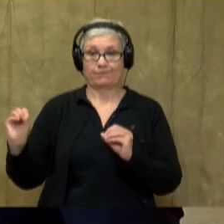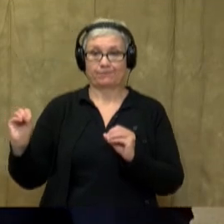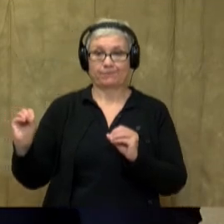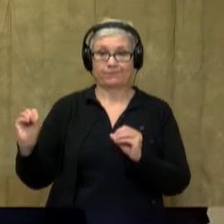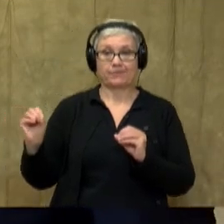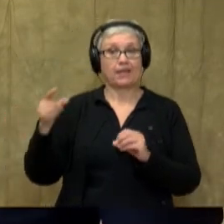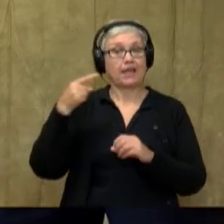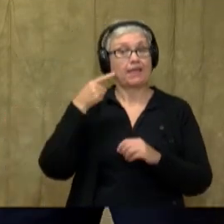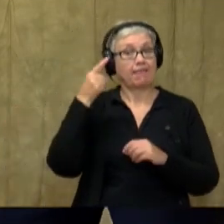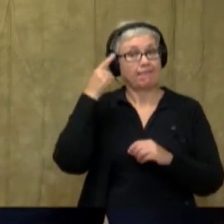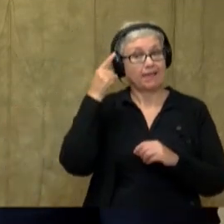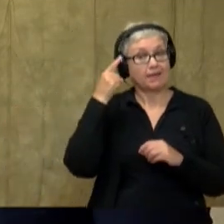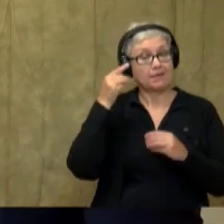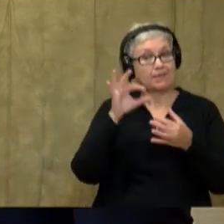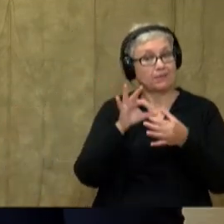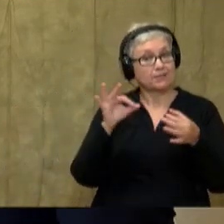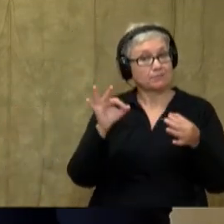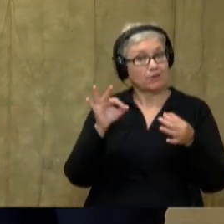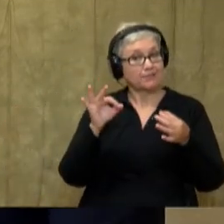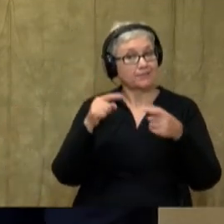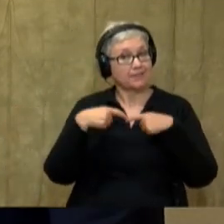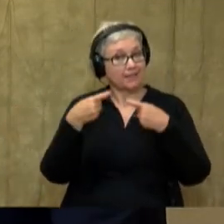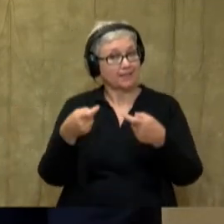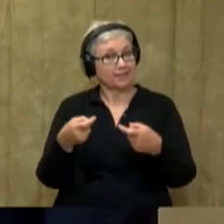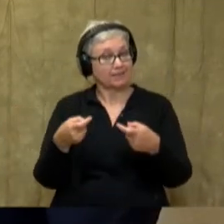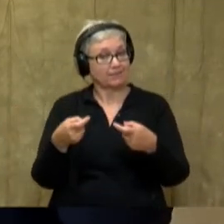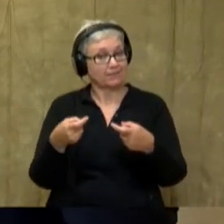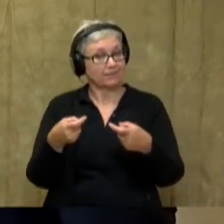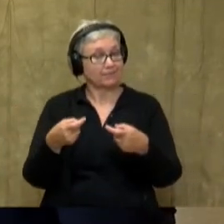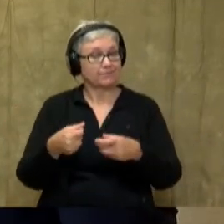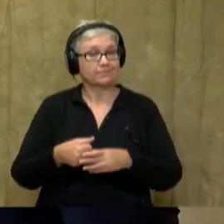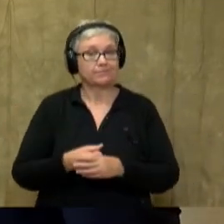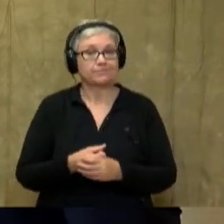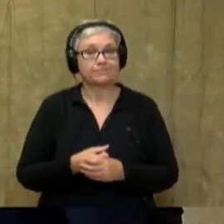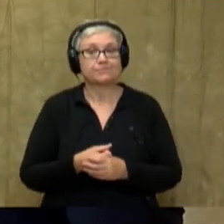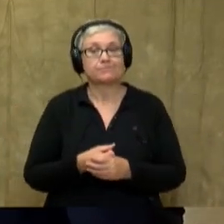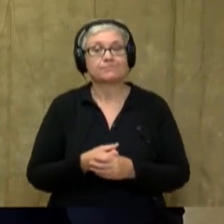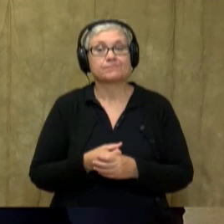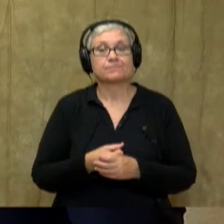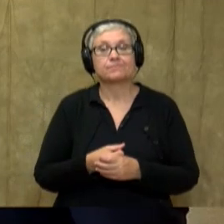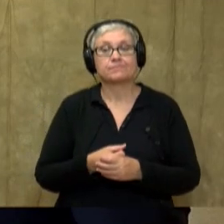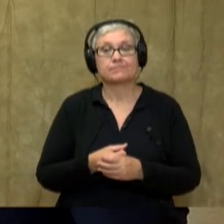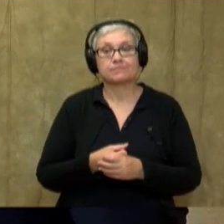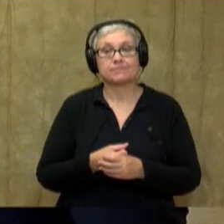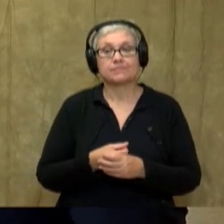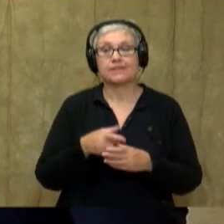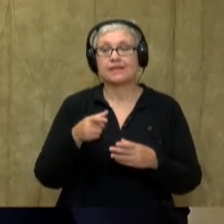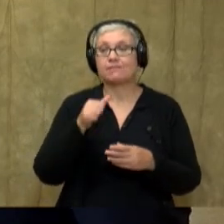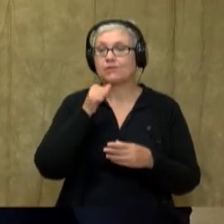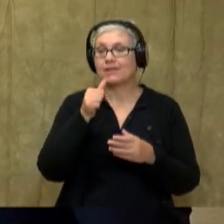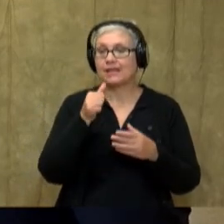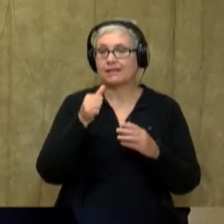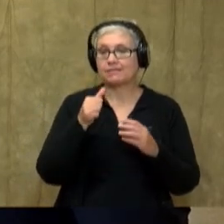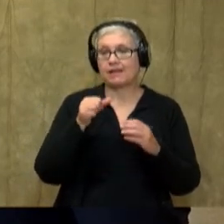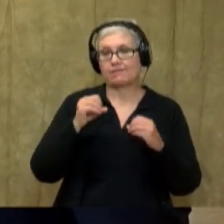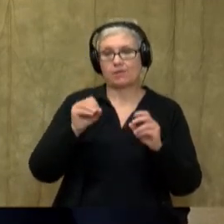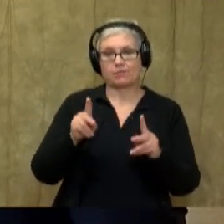the expressions that we came up with, the equations that we were able to use to model. And if you didn't get a chance to write those